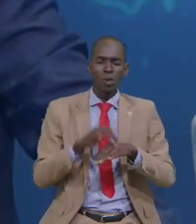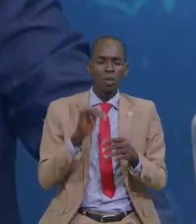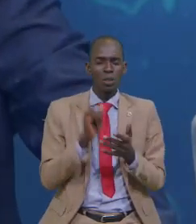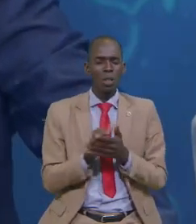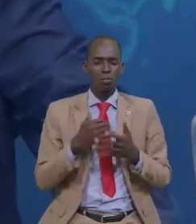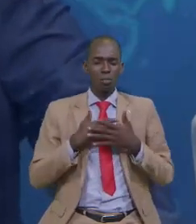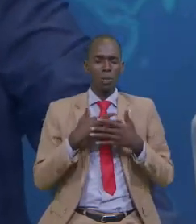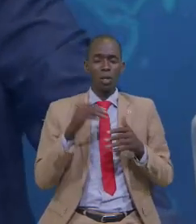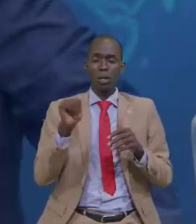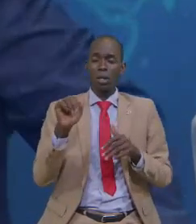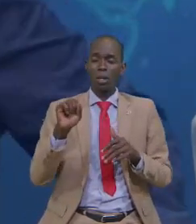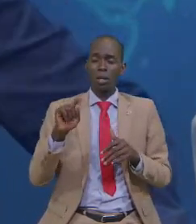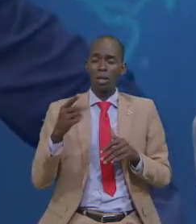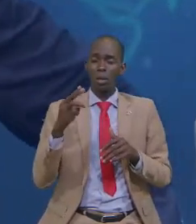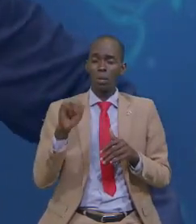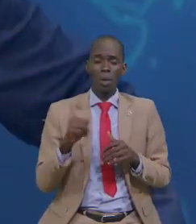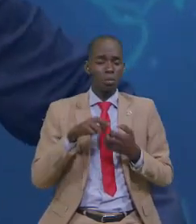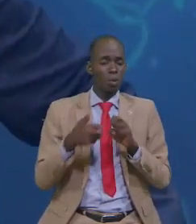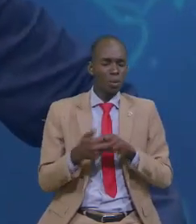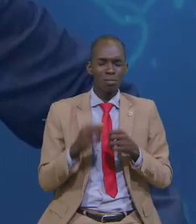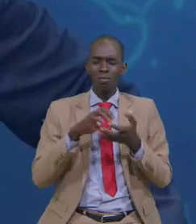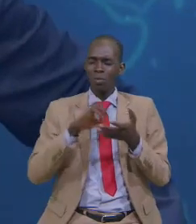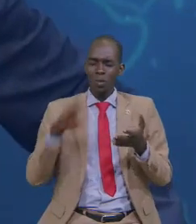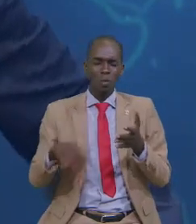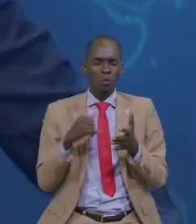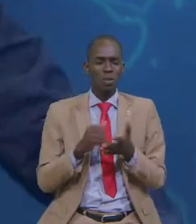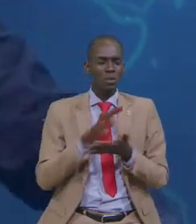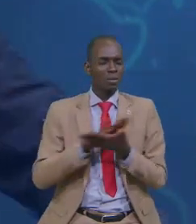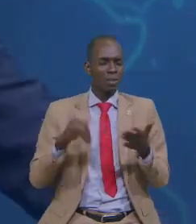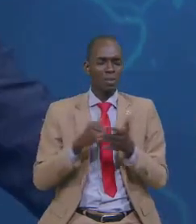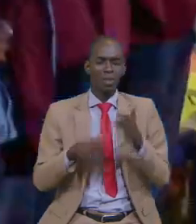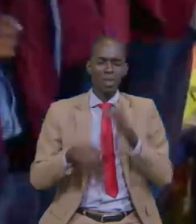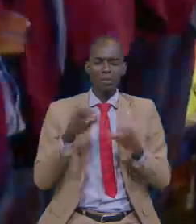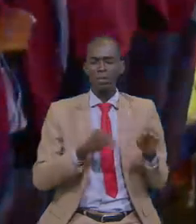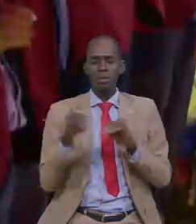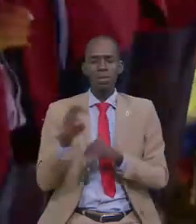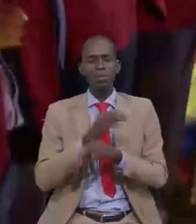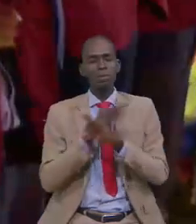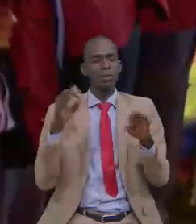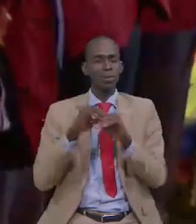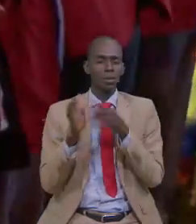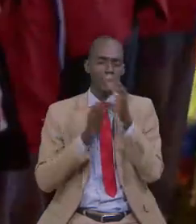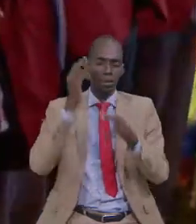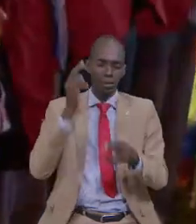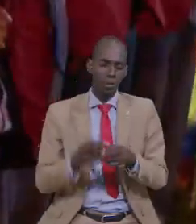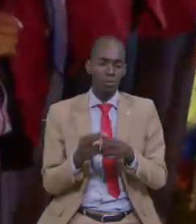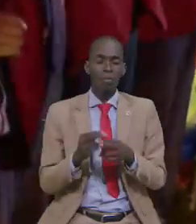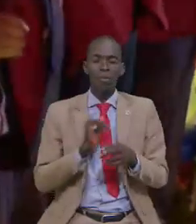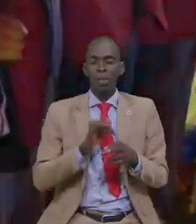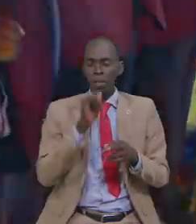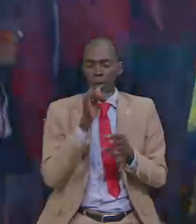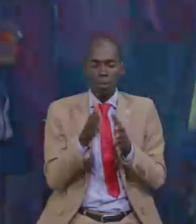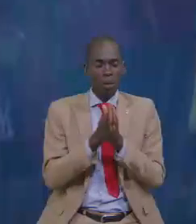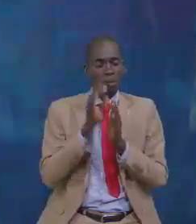asthma, heal that asthma, and set them free in Jesus' name. I'm asking for those who